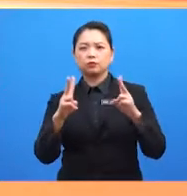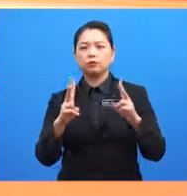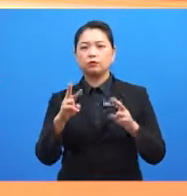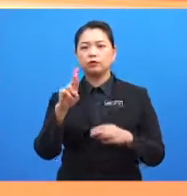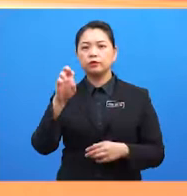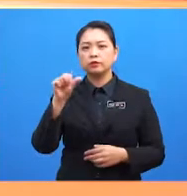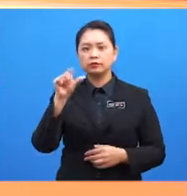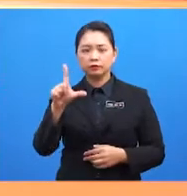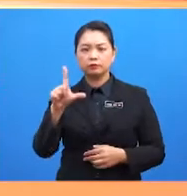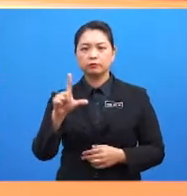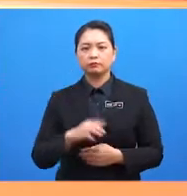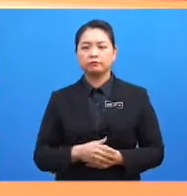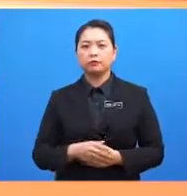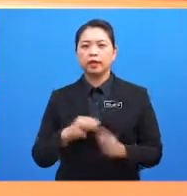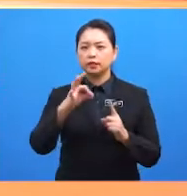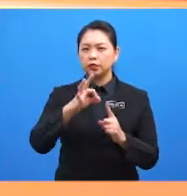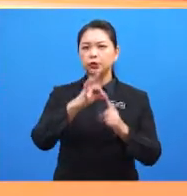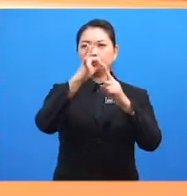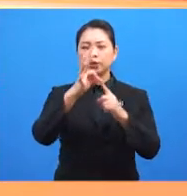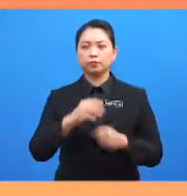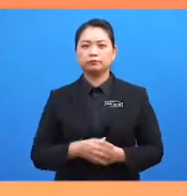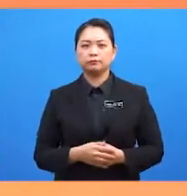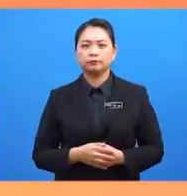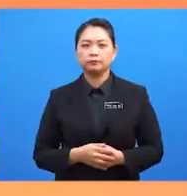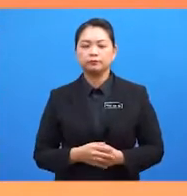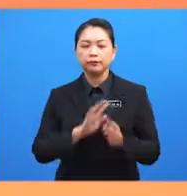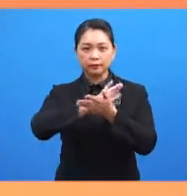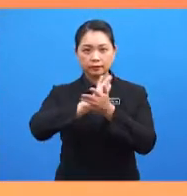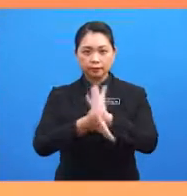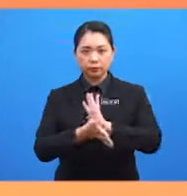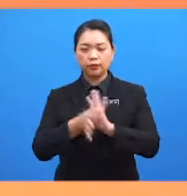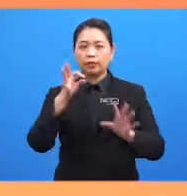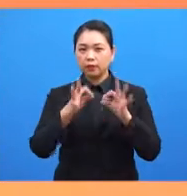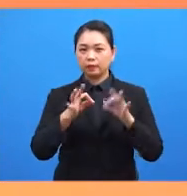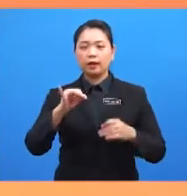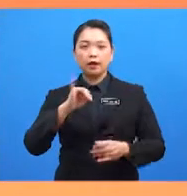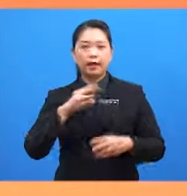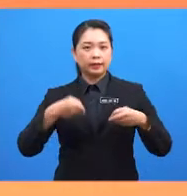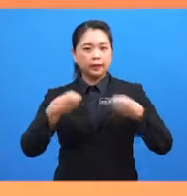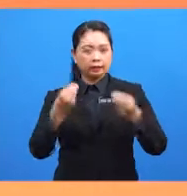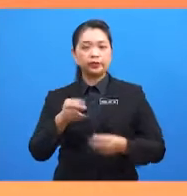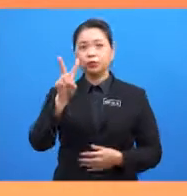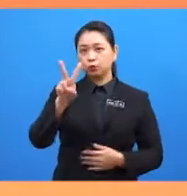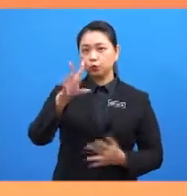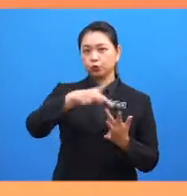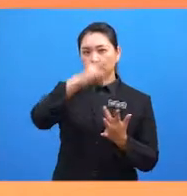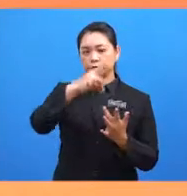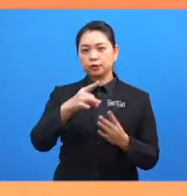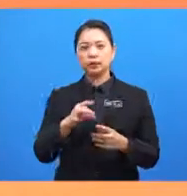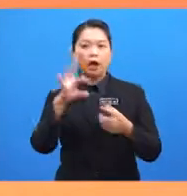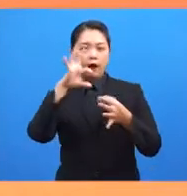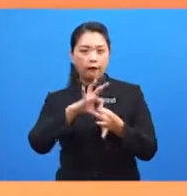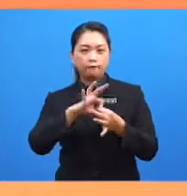experience the unique trip to Sahara Desert. So, if I give you two choices of